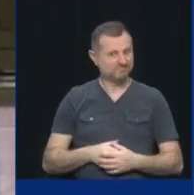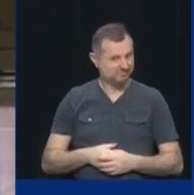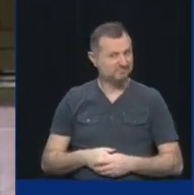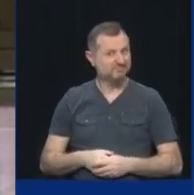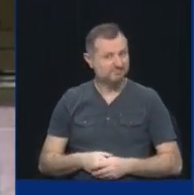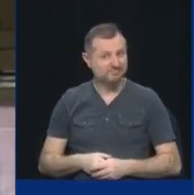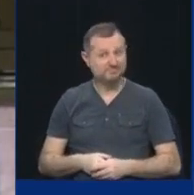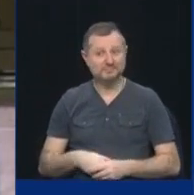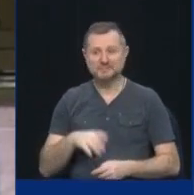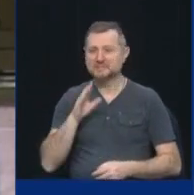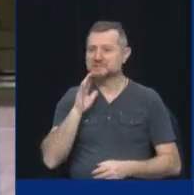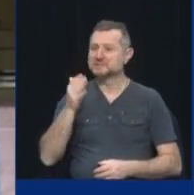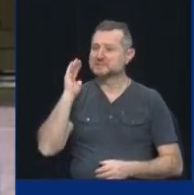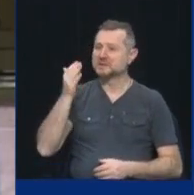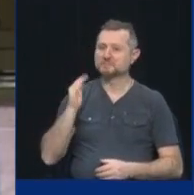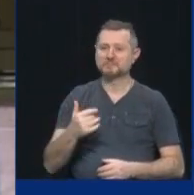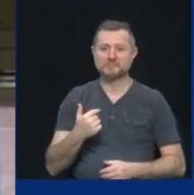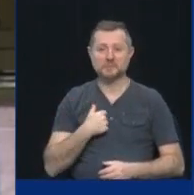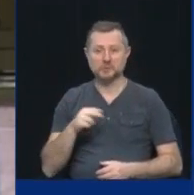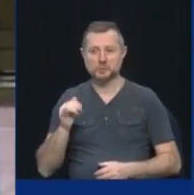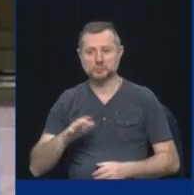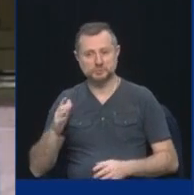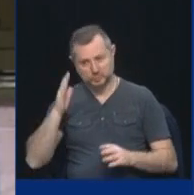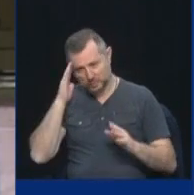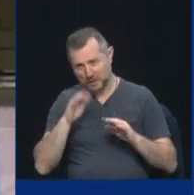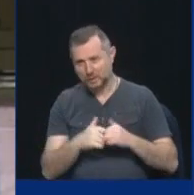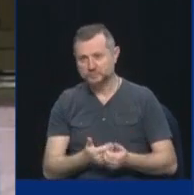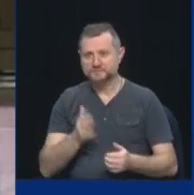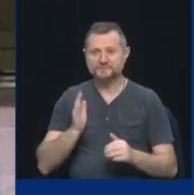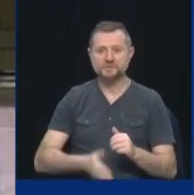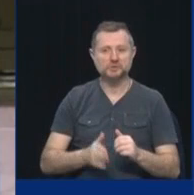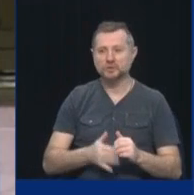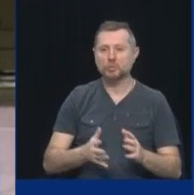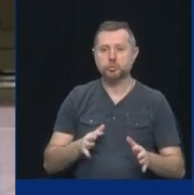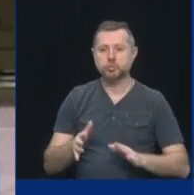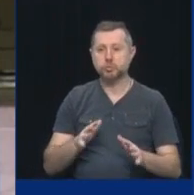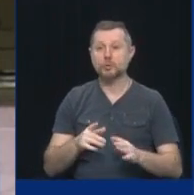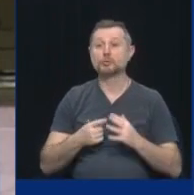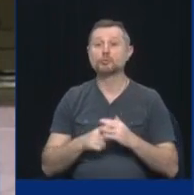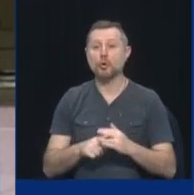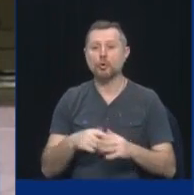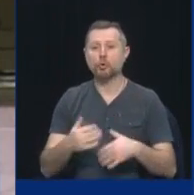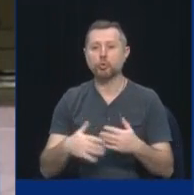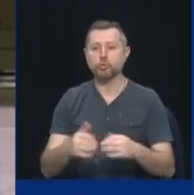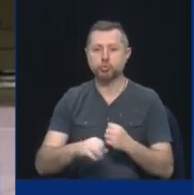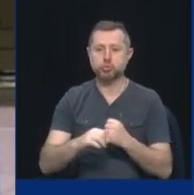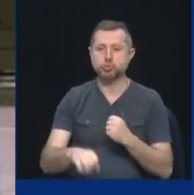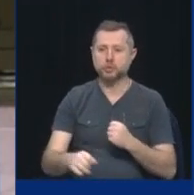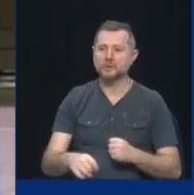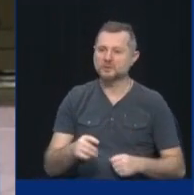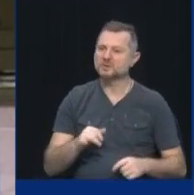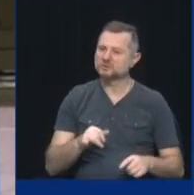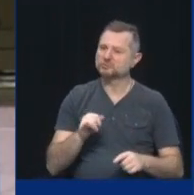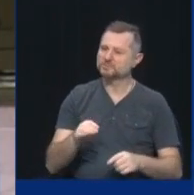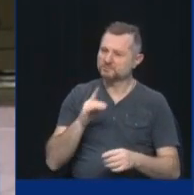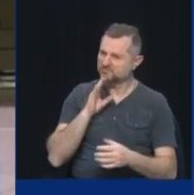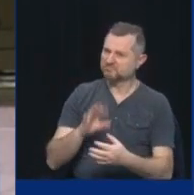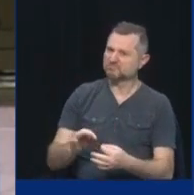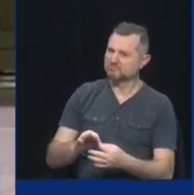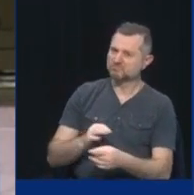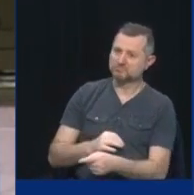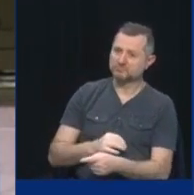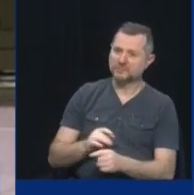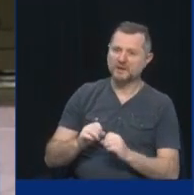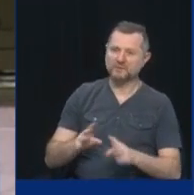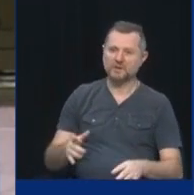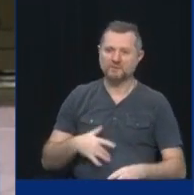anything done anymore in this city, is what Jim said. And Jim had a tremendous feel